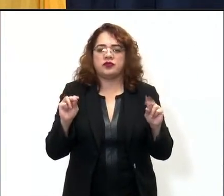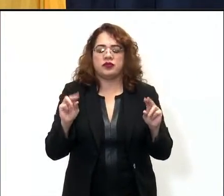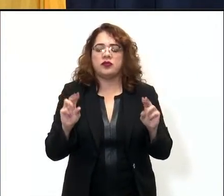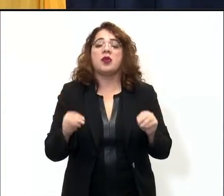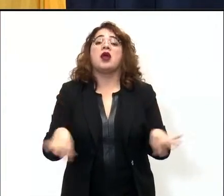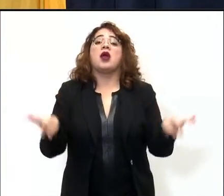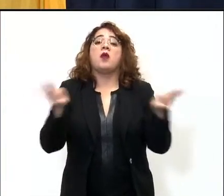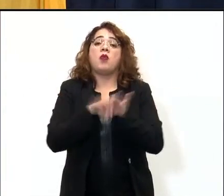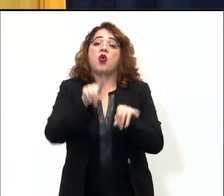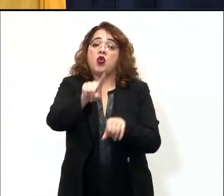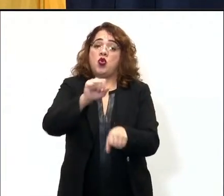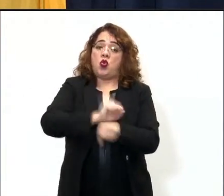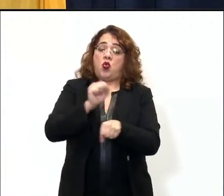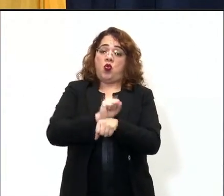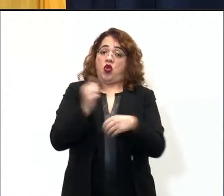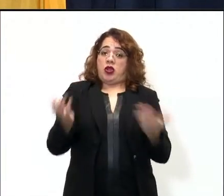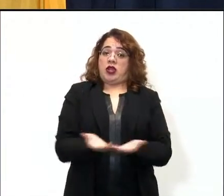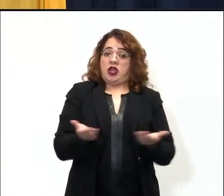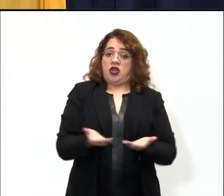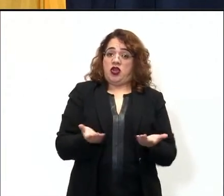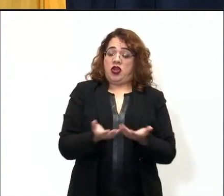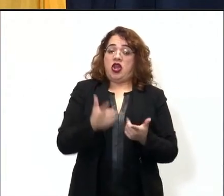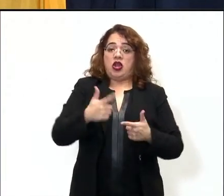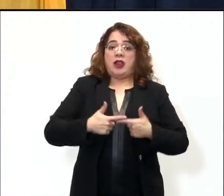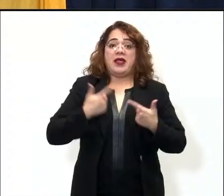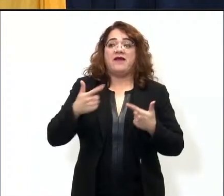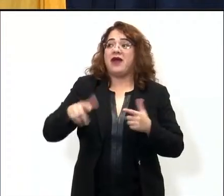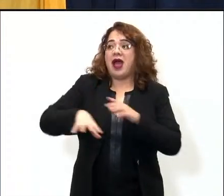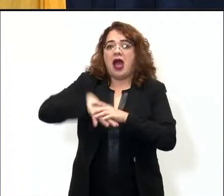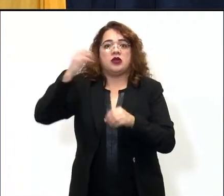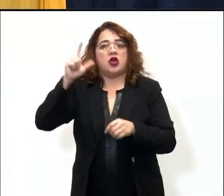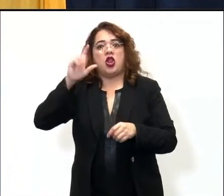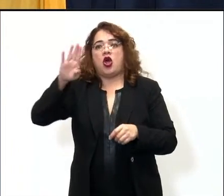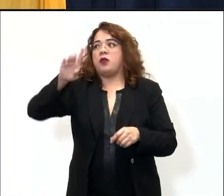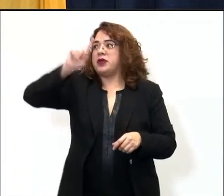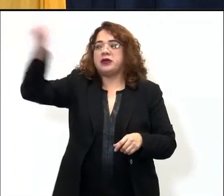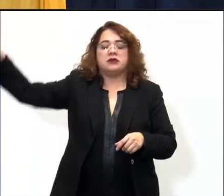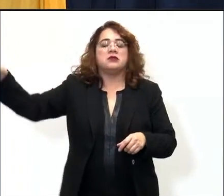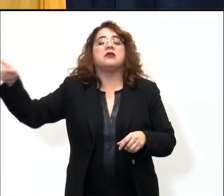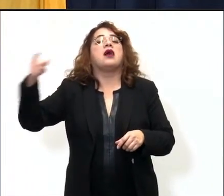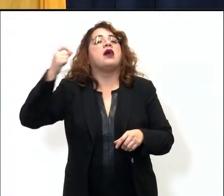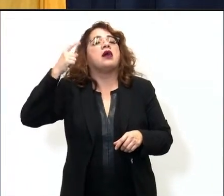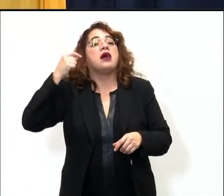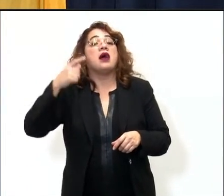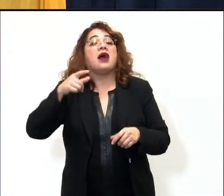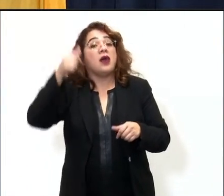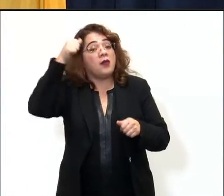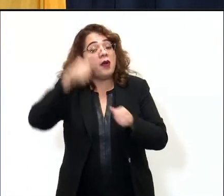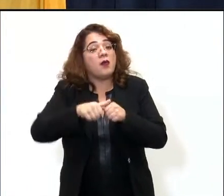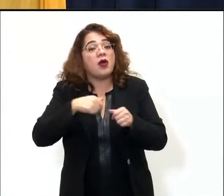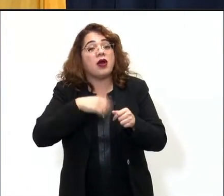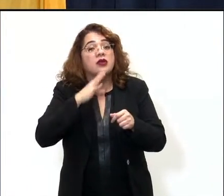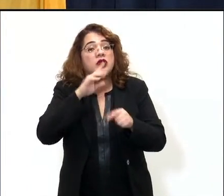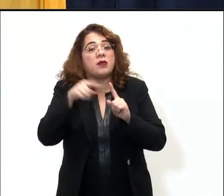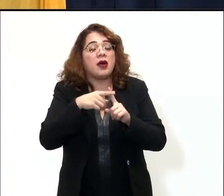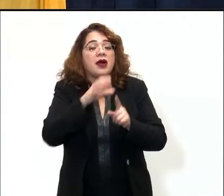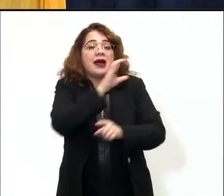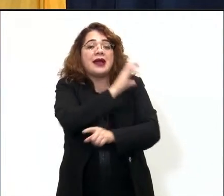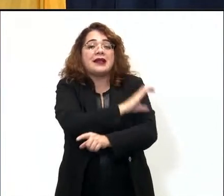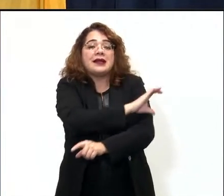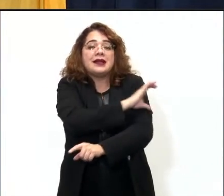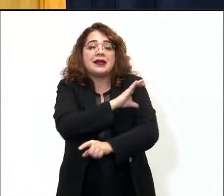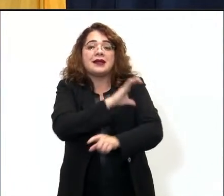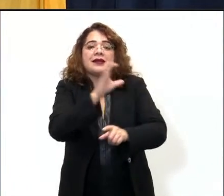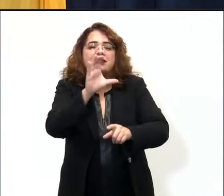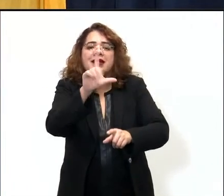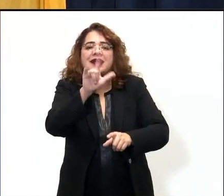works elsewhere, at some point in the next few weeks, we will host these clinics and you can come in and get vaccinated. It may not be right on the